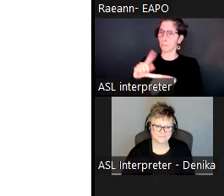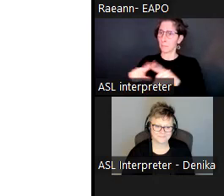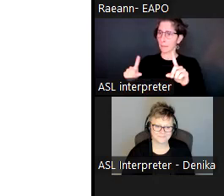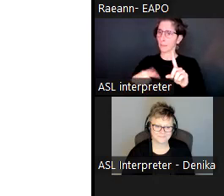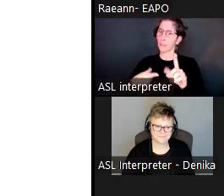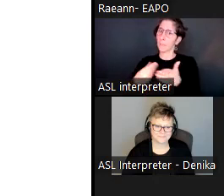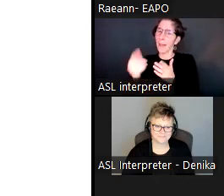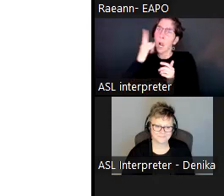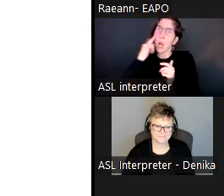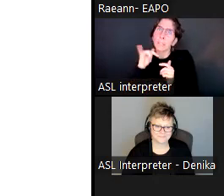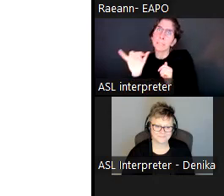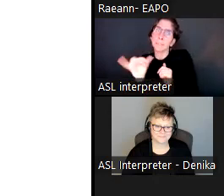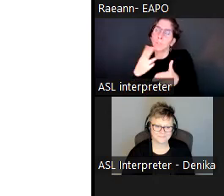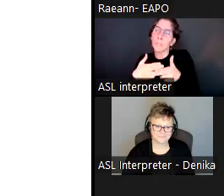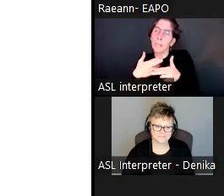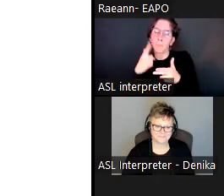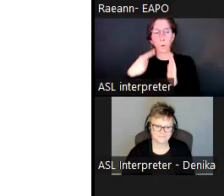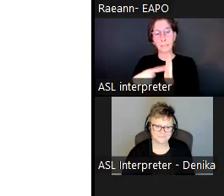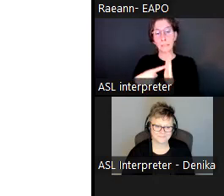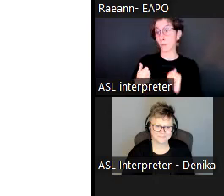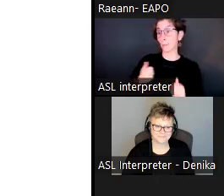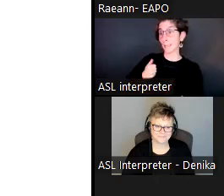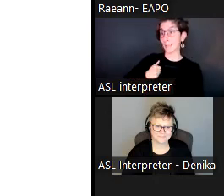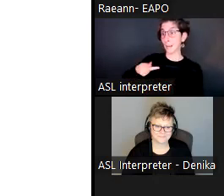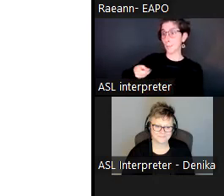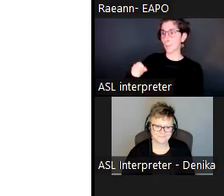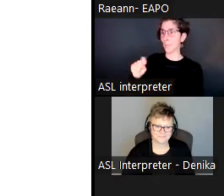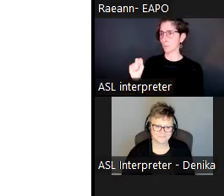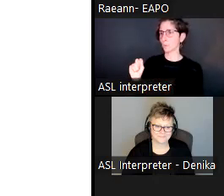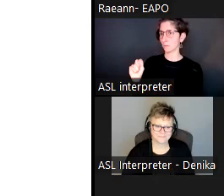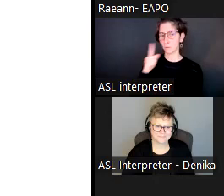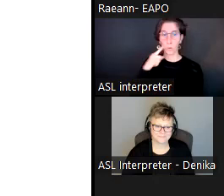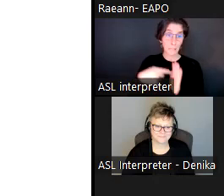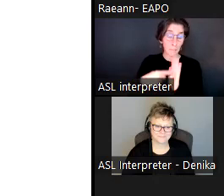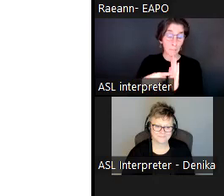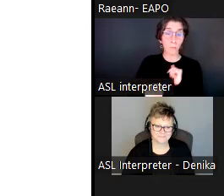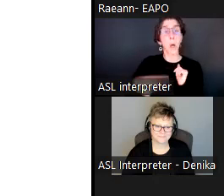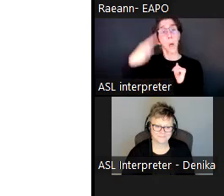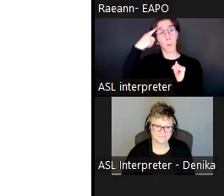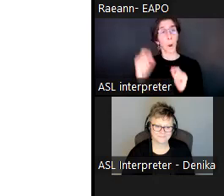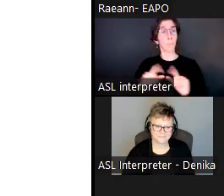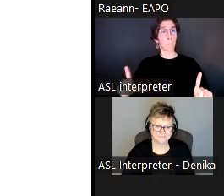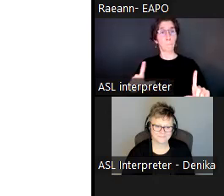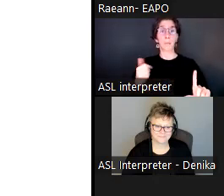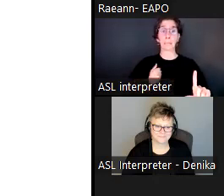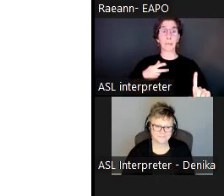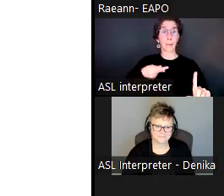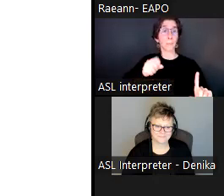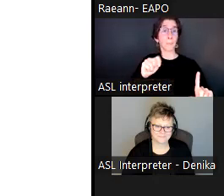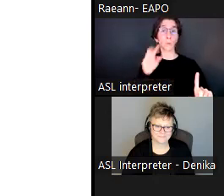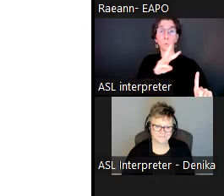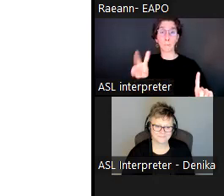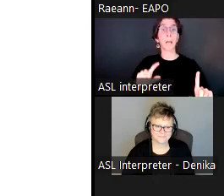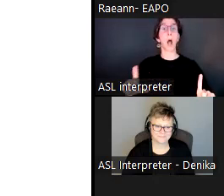anything actually, but let's just say a Canada Post. So you think you're on the Canada Post website, but really there's